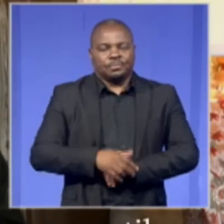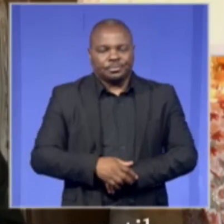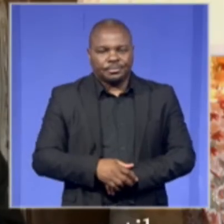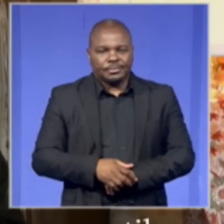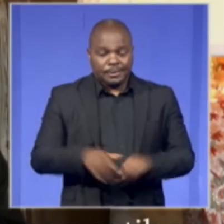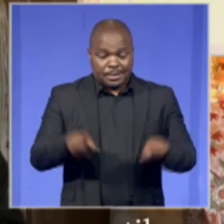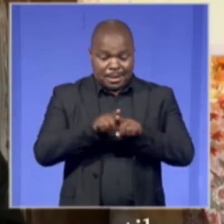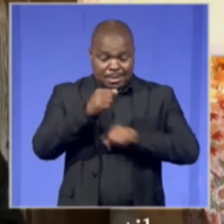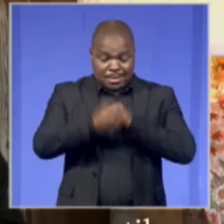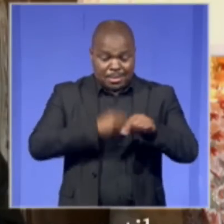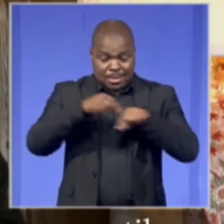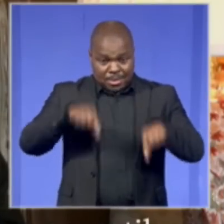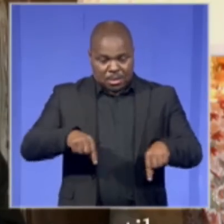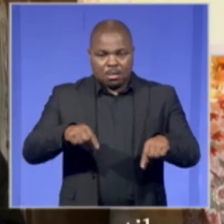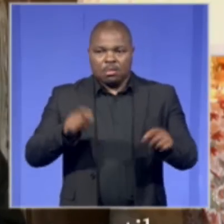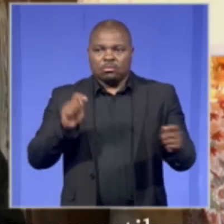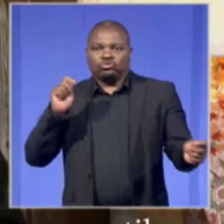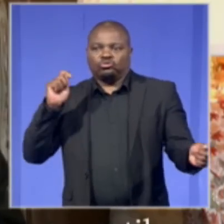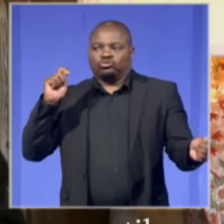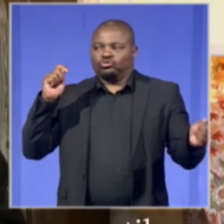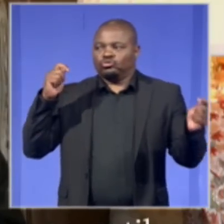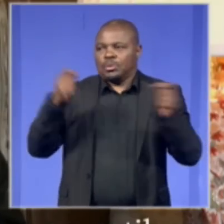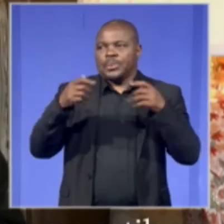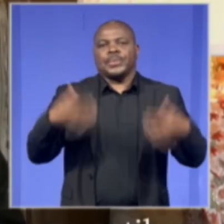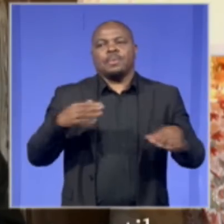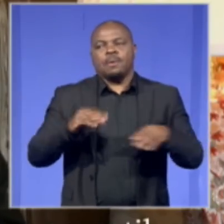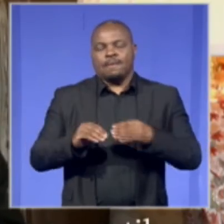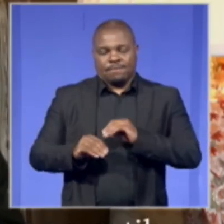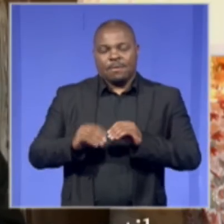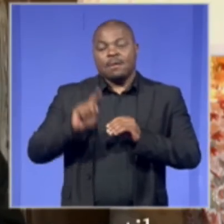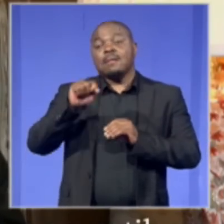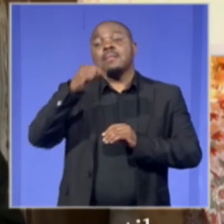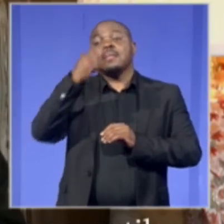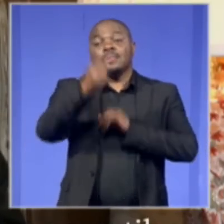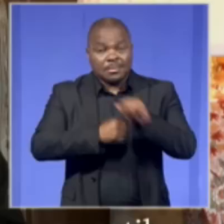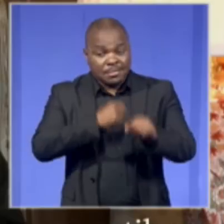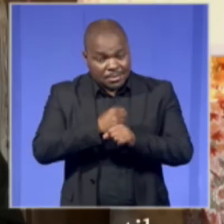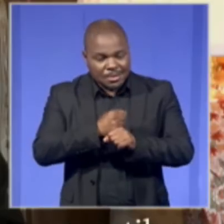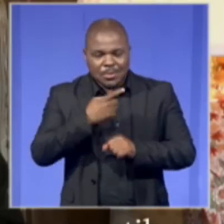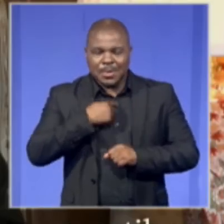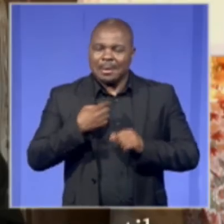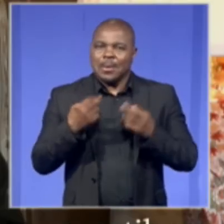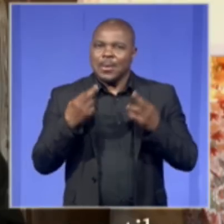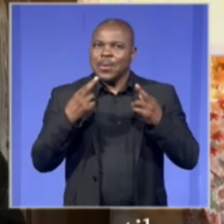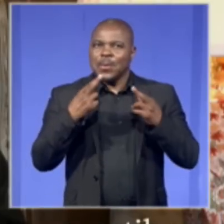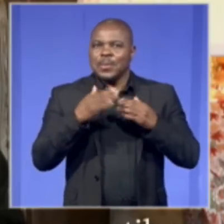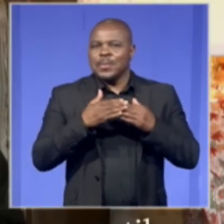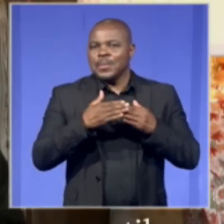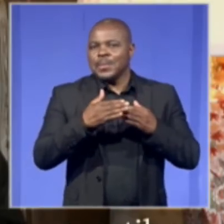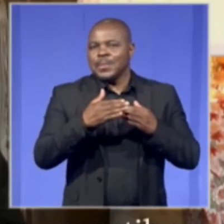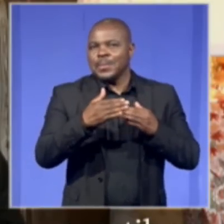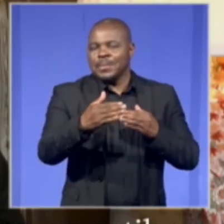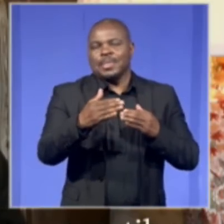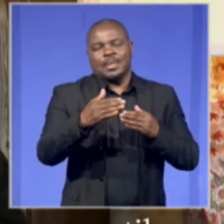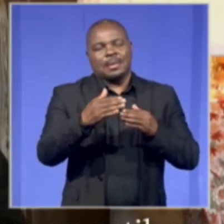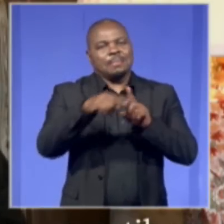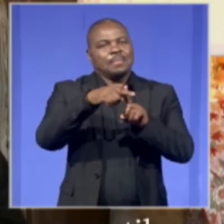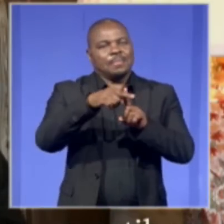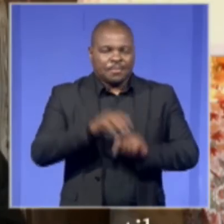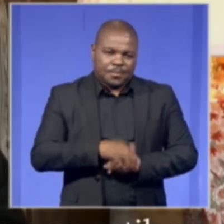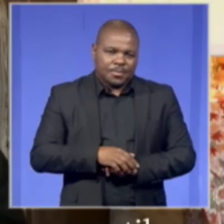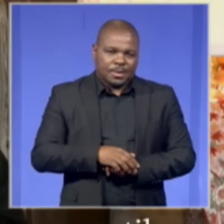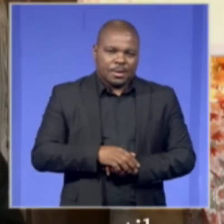been a year of great change, we look to the next year with great hope. We will be